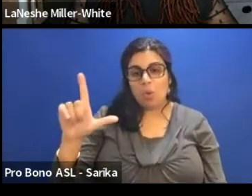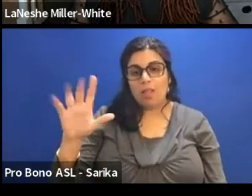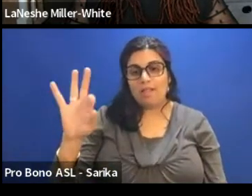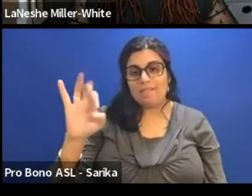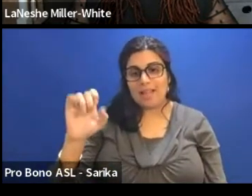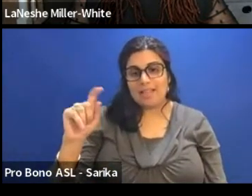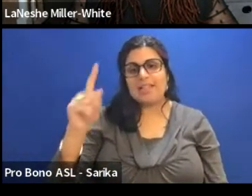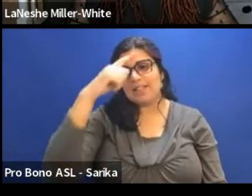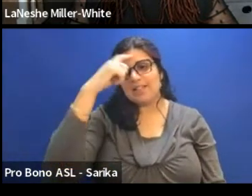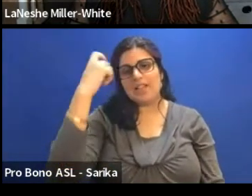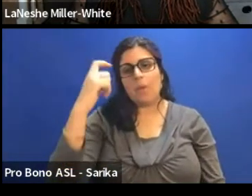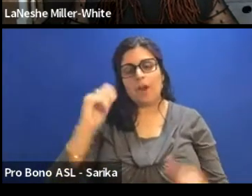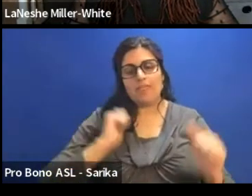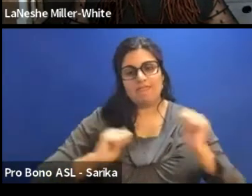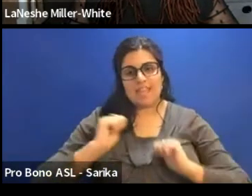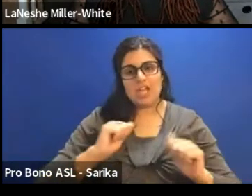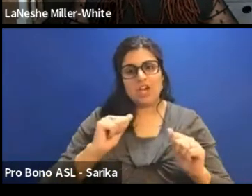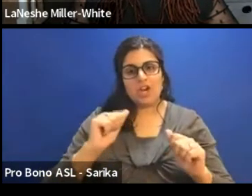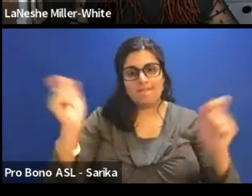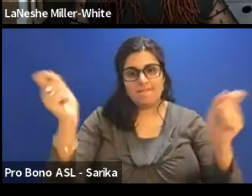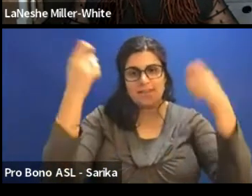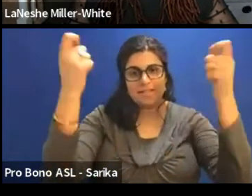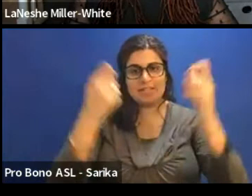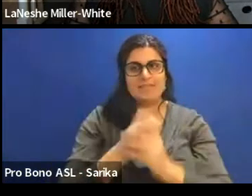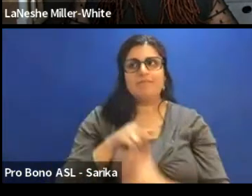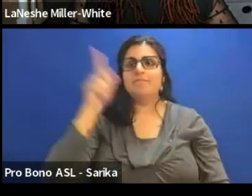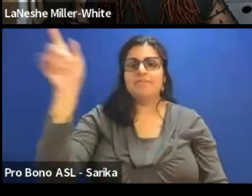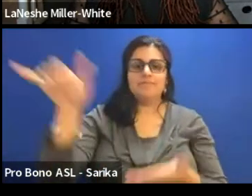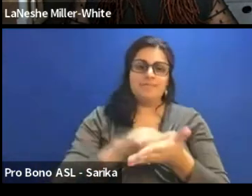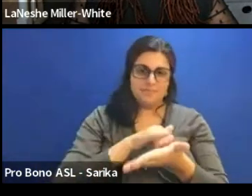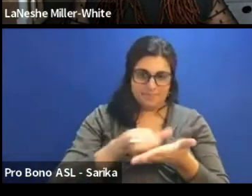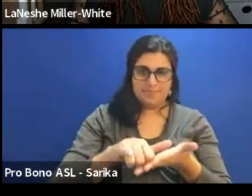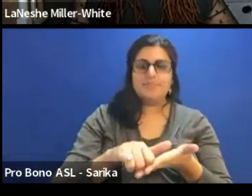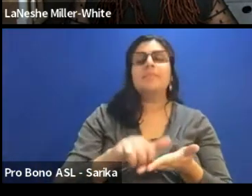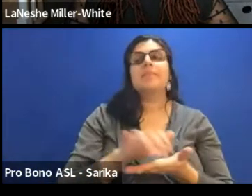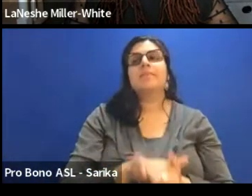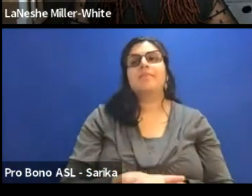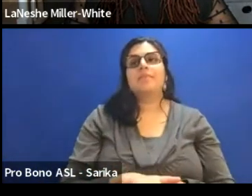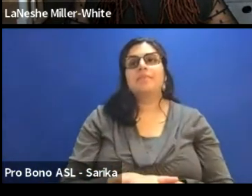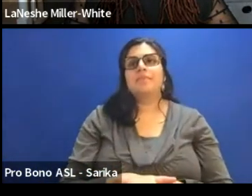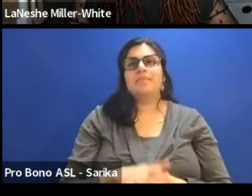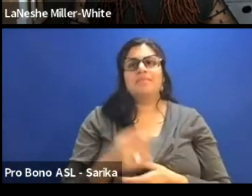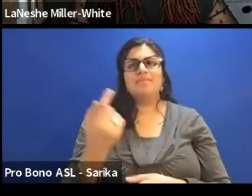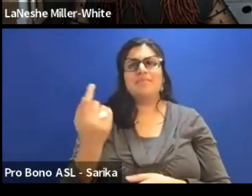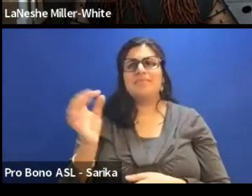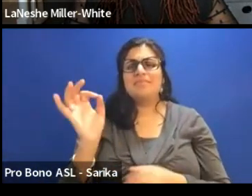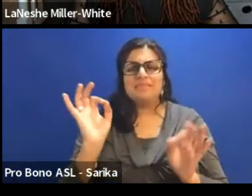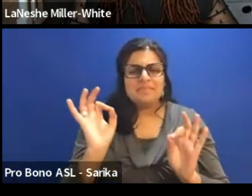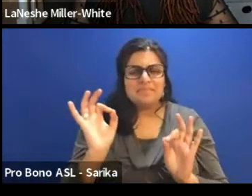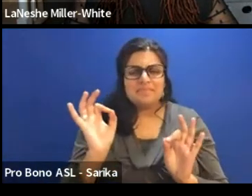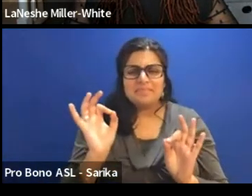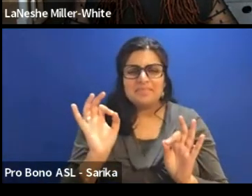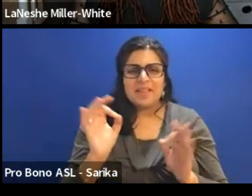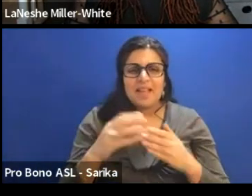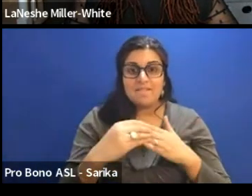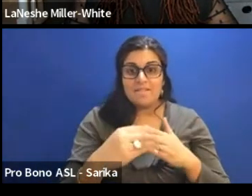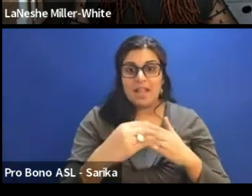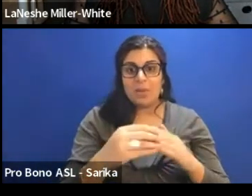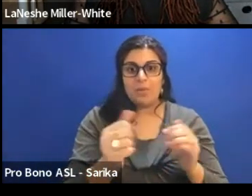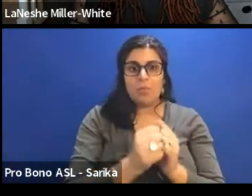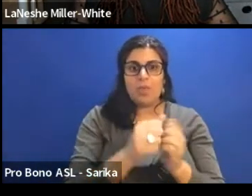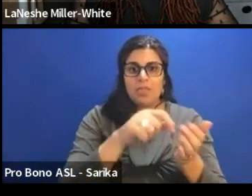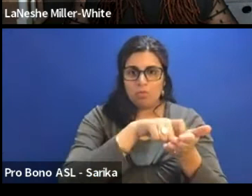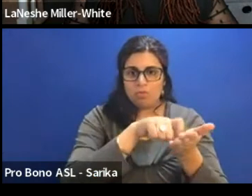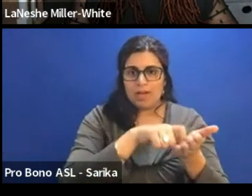summer theater festival in New York during the summer, and even something as small as being flexible with the